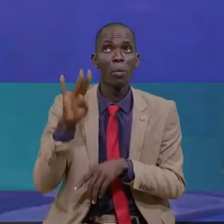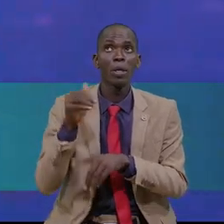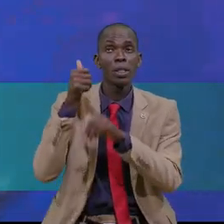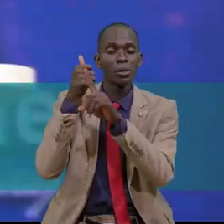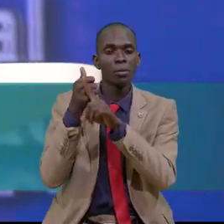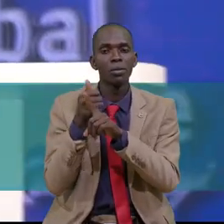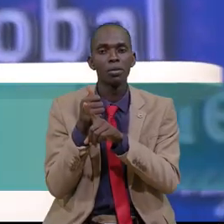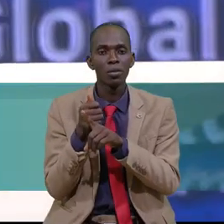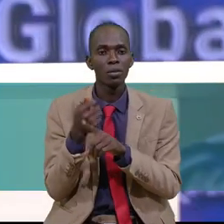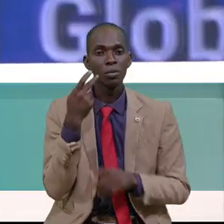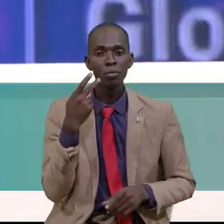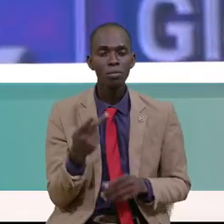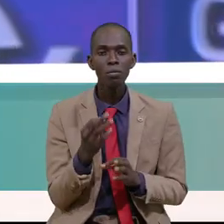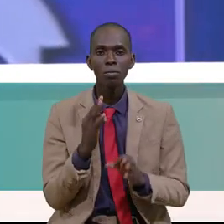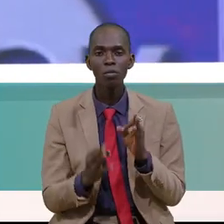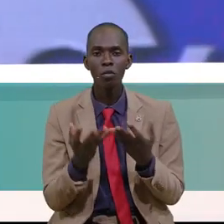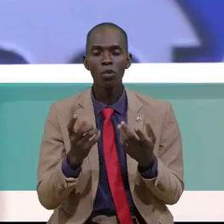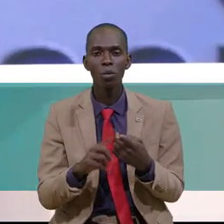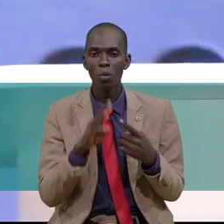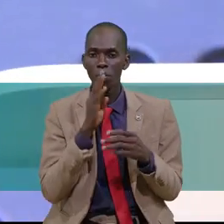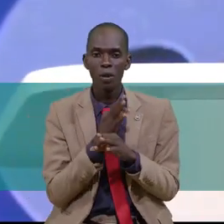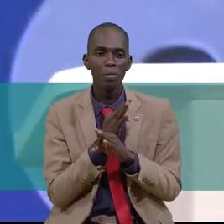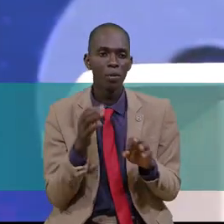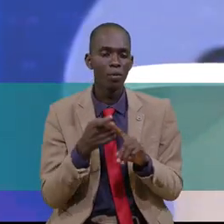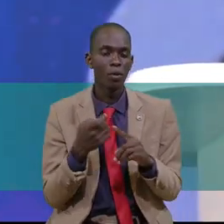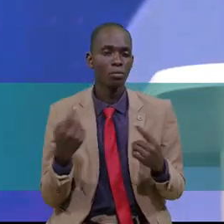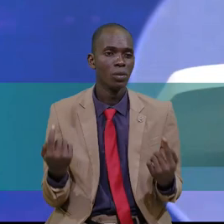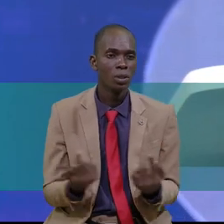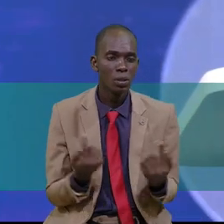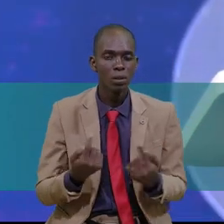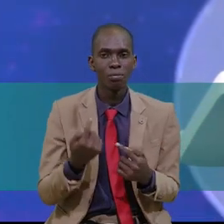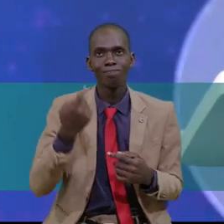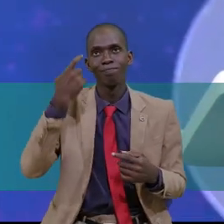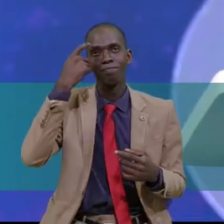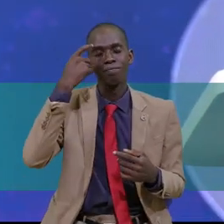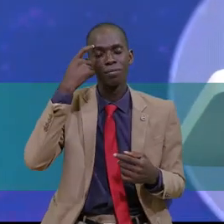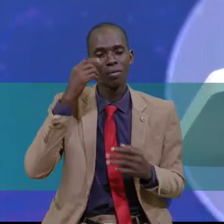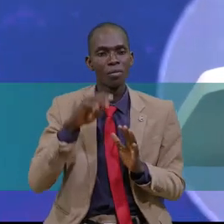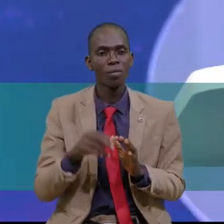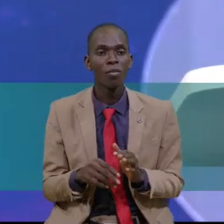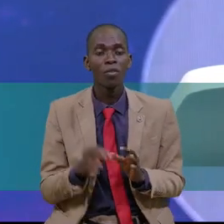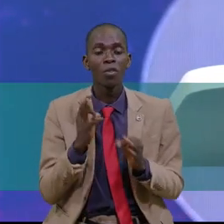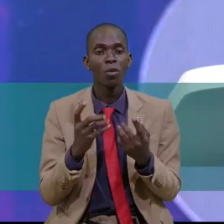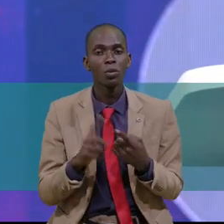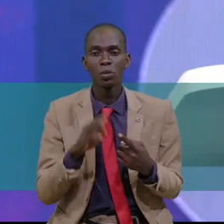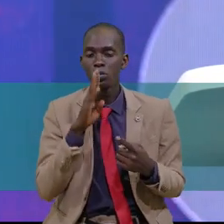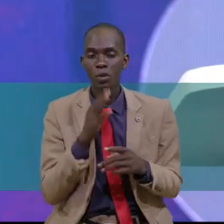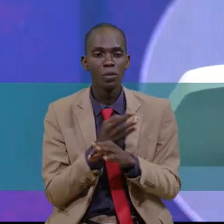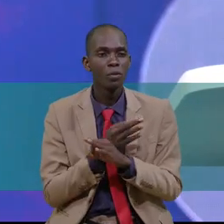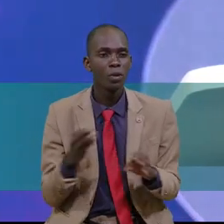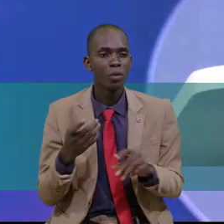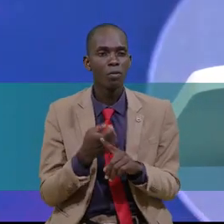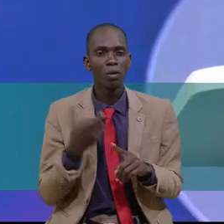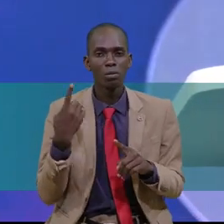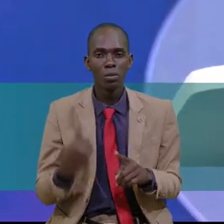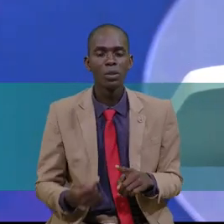you're going to be free from sin consciousness, if you're going to be free from the